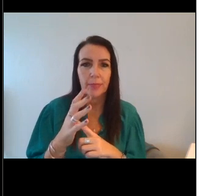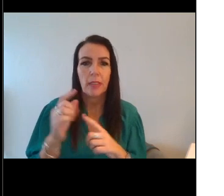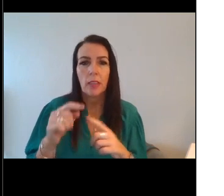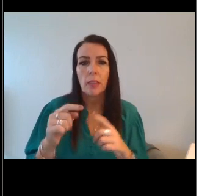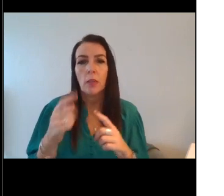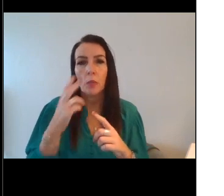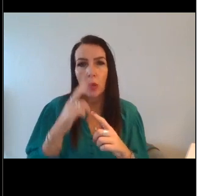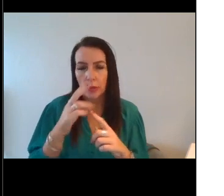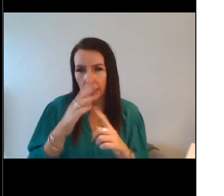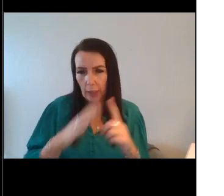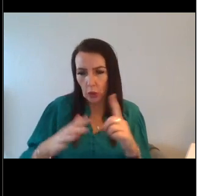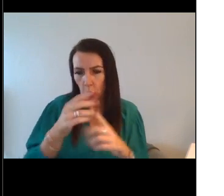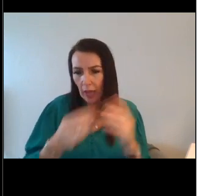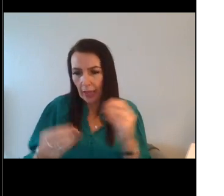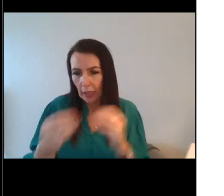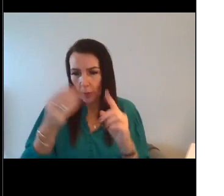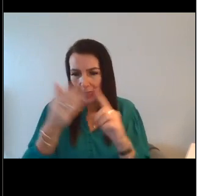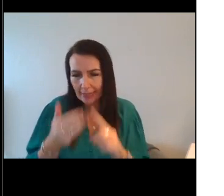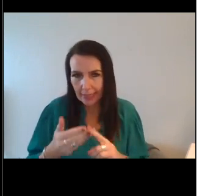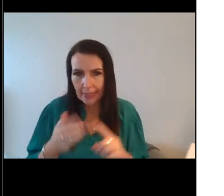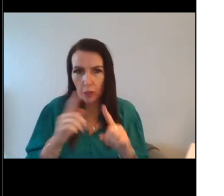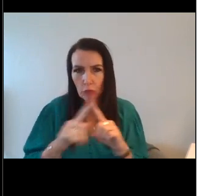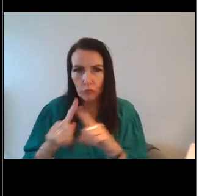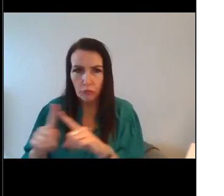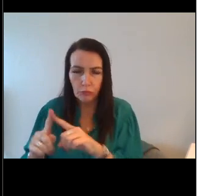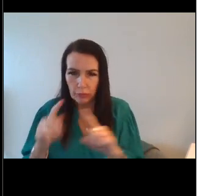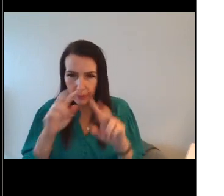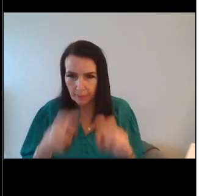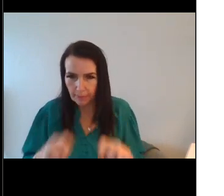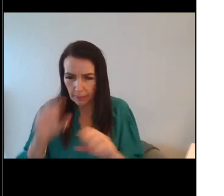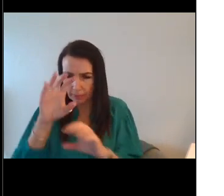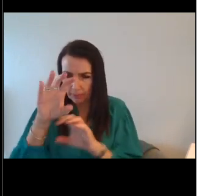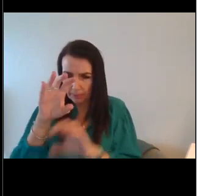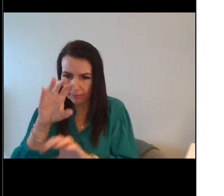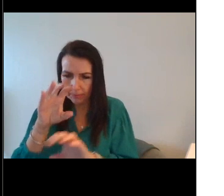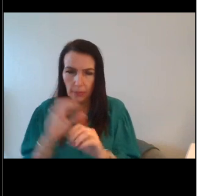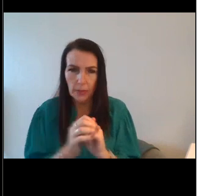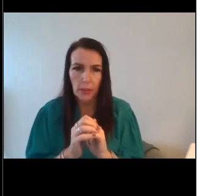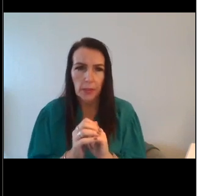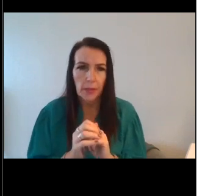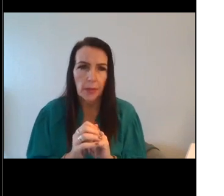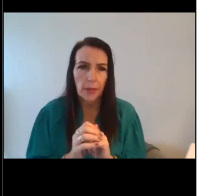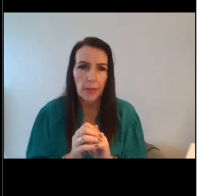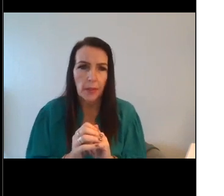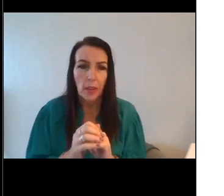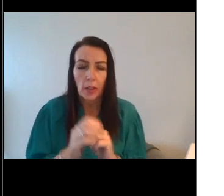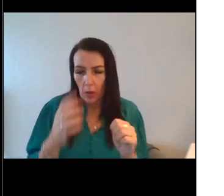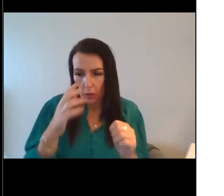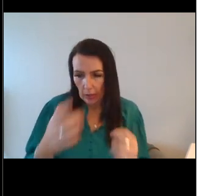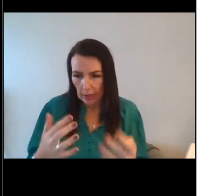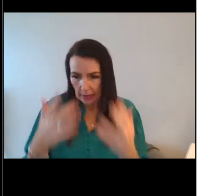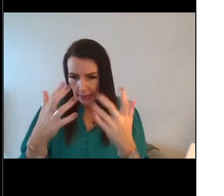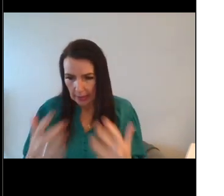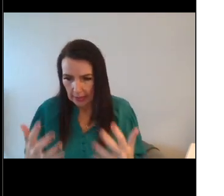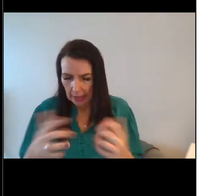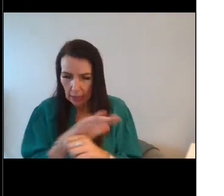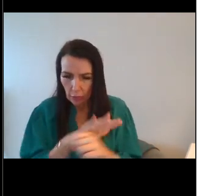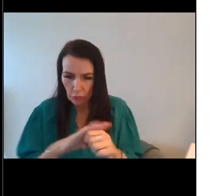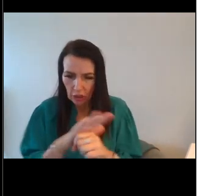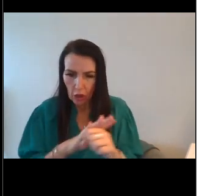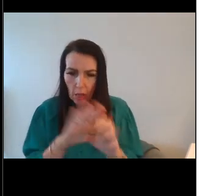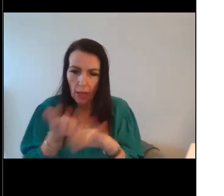socioeconomic indicators within each council stock. We benchmarked these statistics against the regional and national average